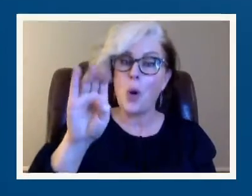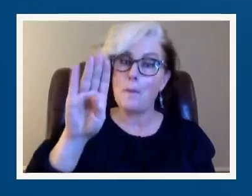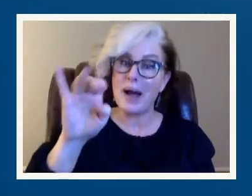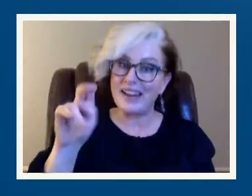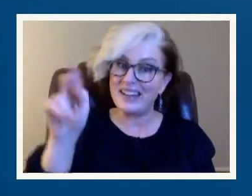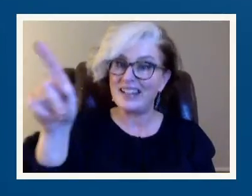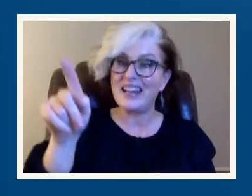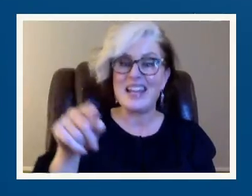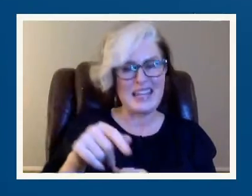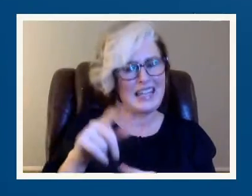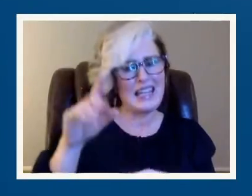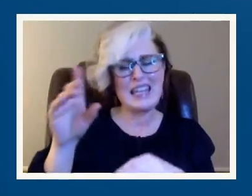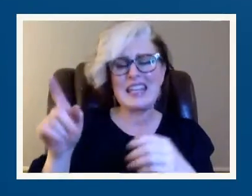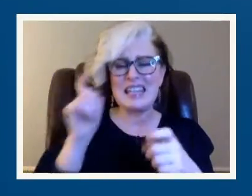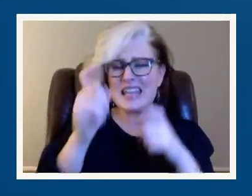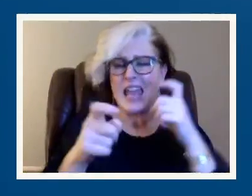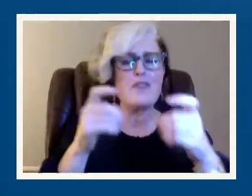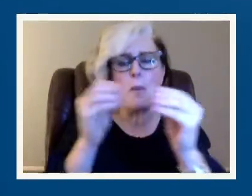much cheaper to sign up.